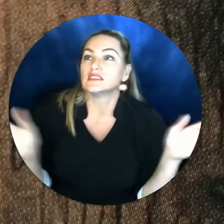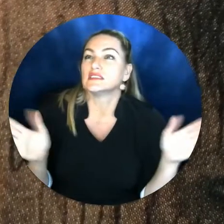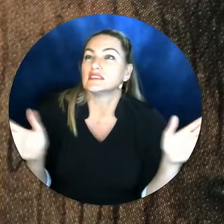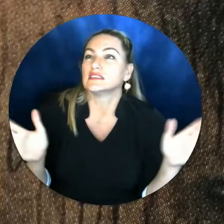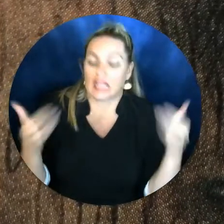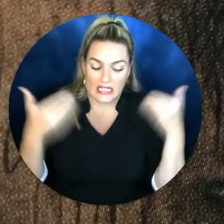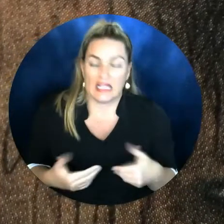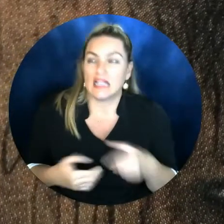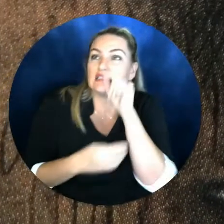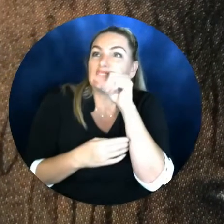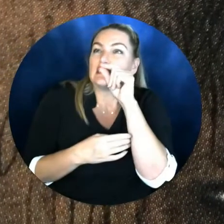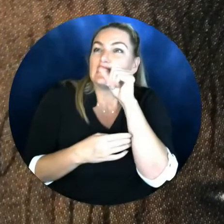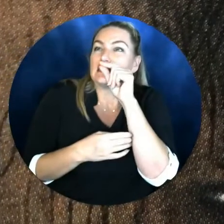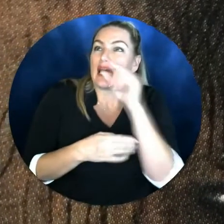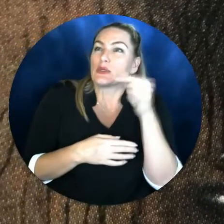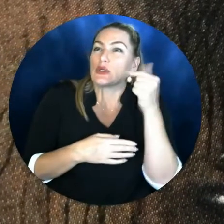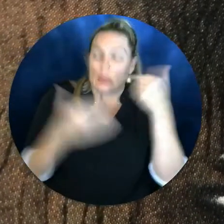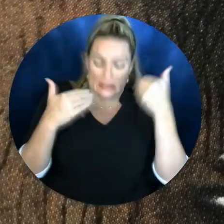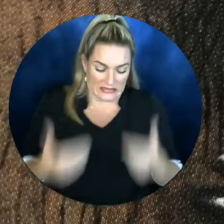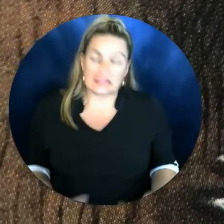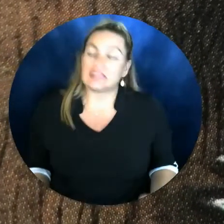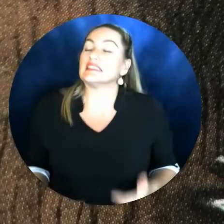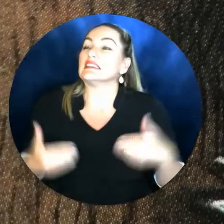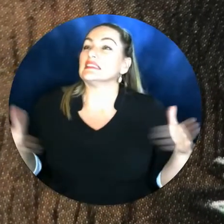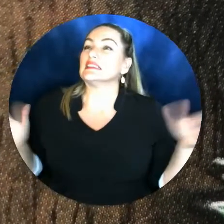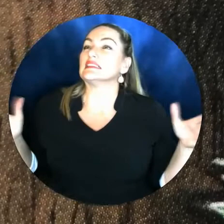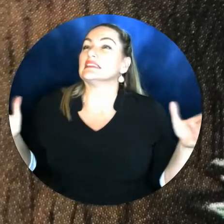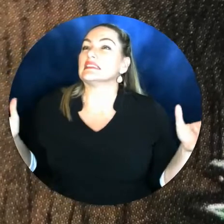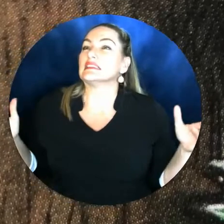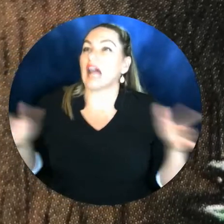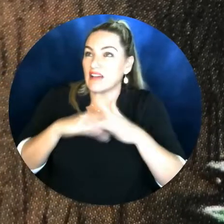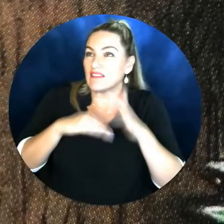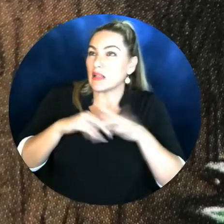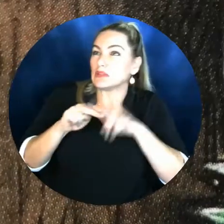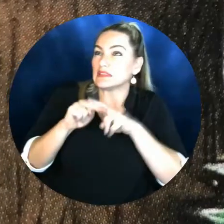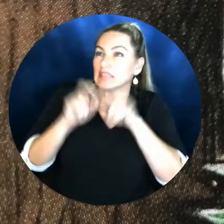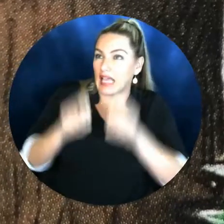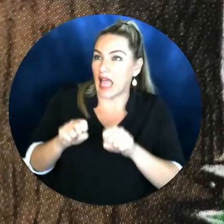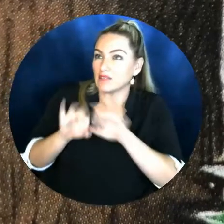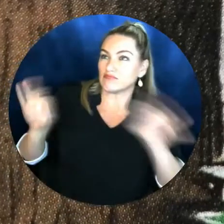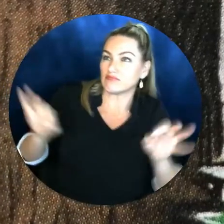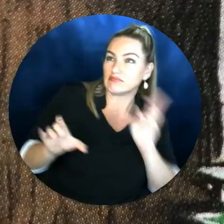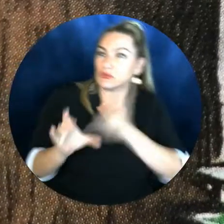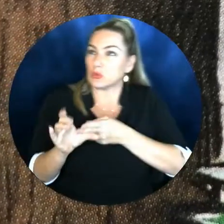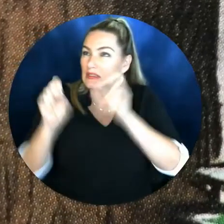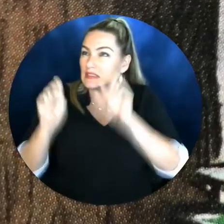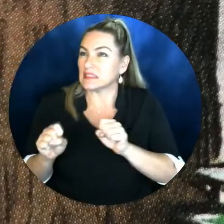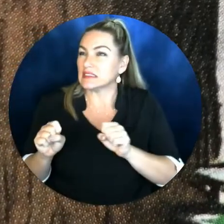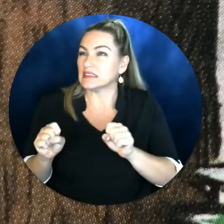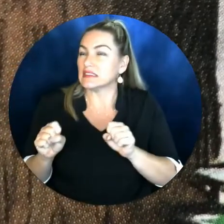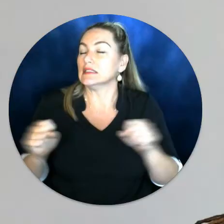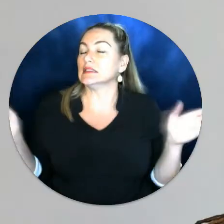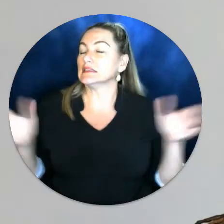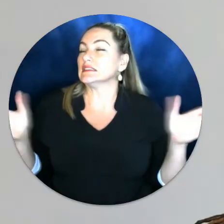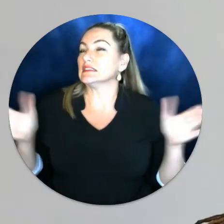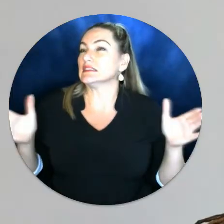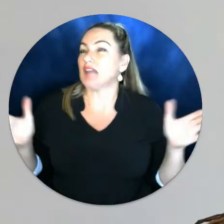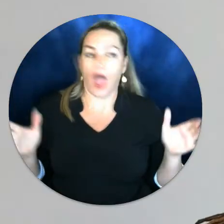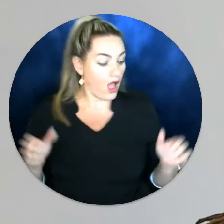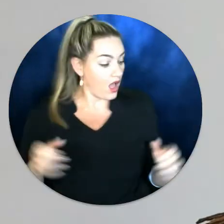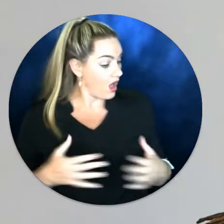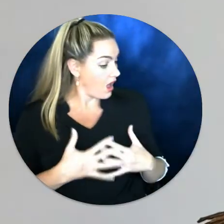"I'm a bird as green as can be. Is there room on the broom for a bird like me?"